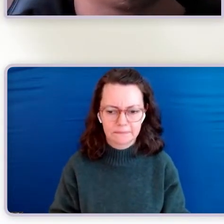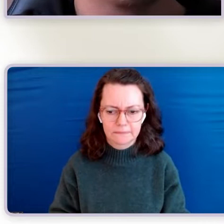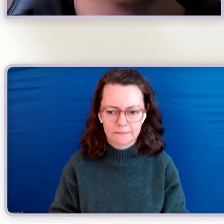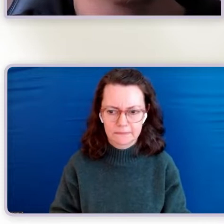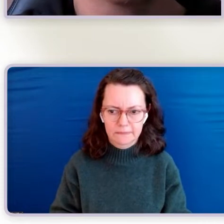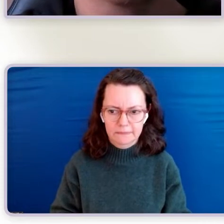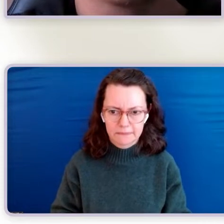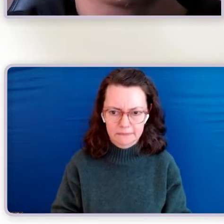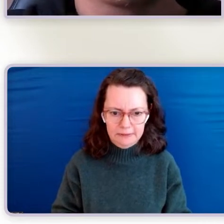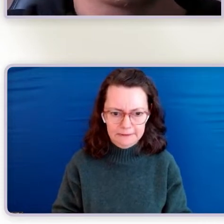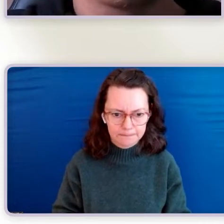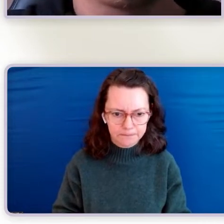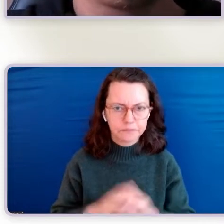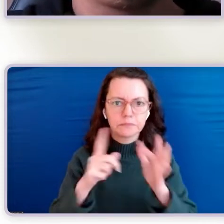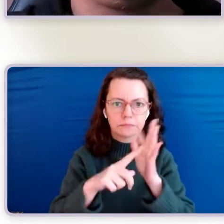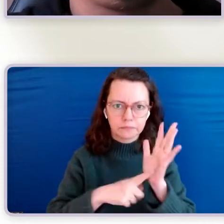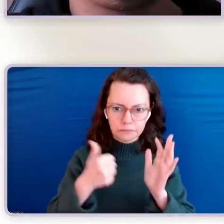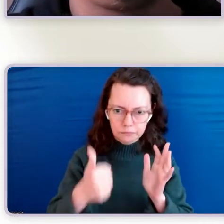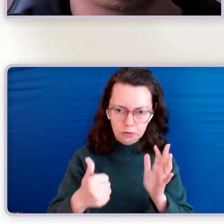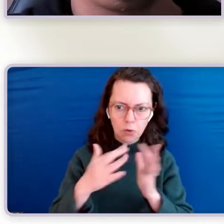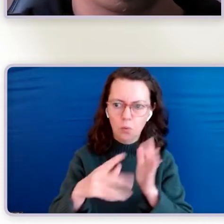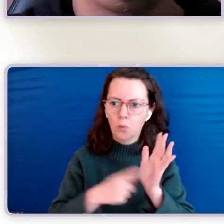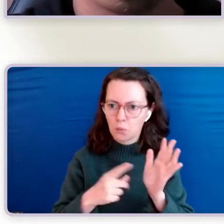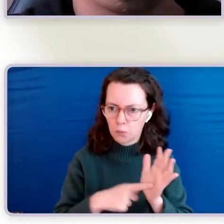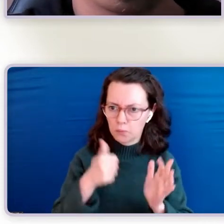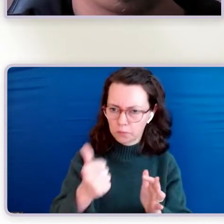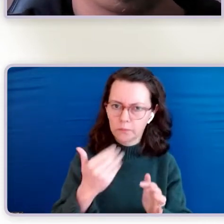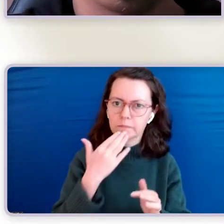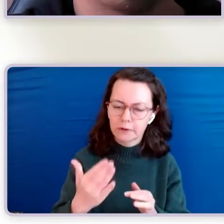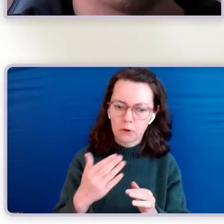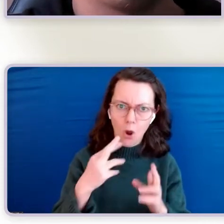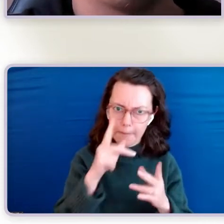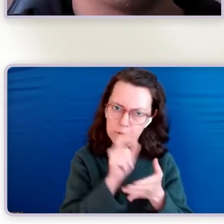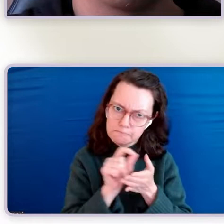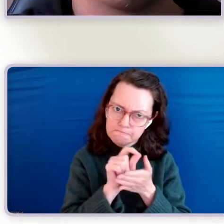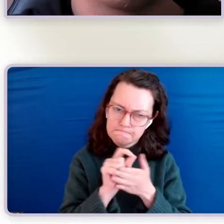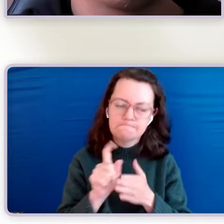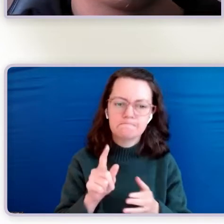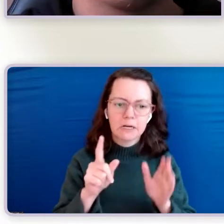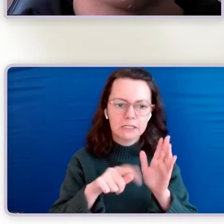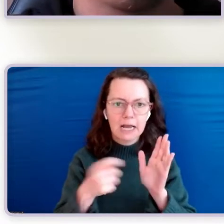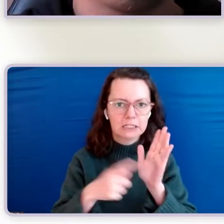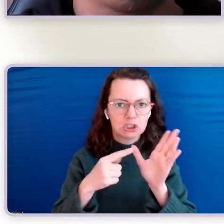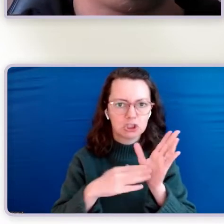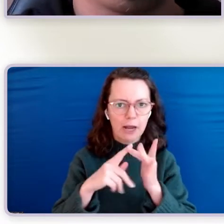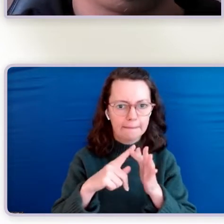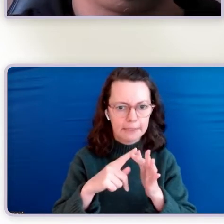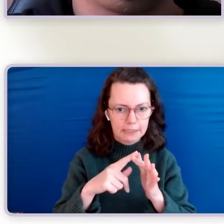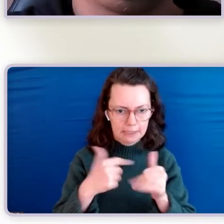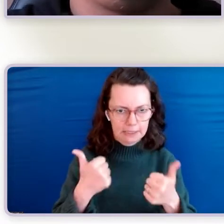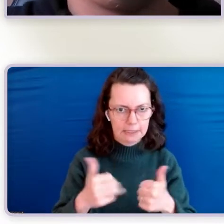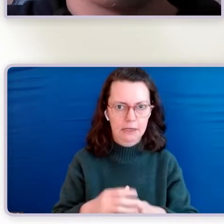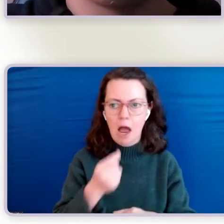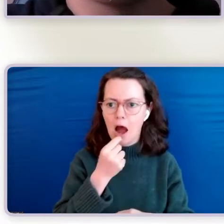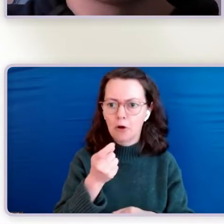Yeah, very good points, Will. I hope that they're taking some notes. Jamie, what about you? Is there any particular measures that you think